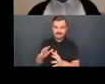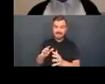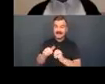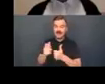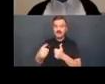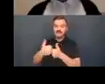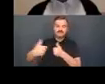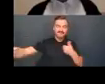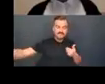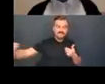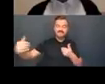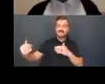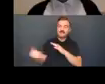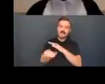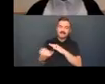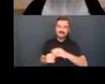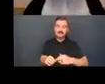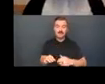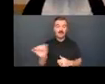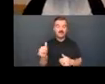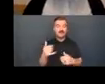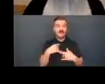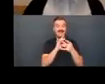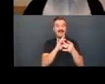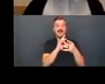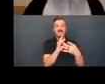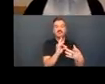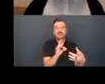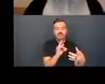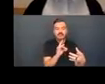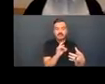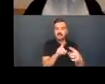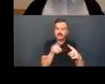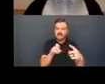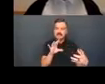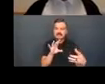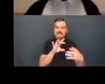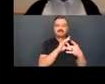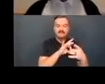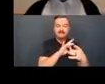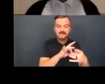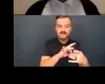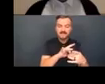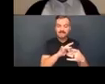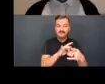And the other, a fracture of human relations that must be mended with its own thread.